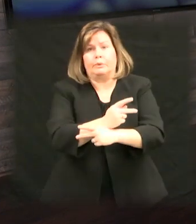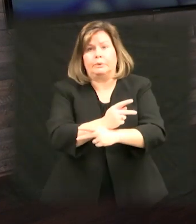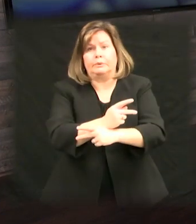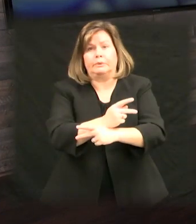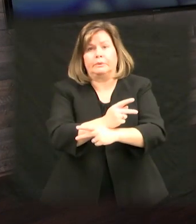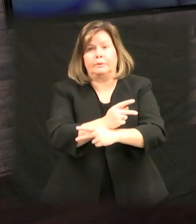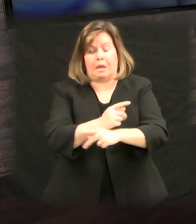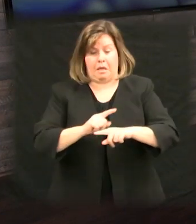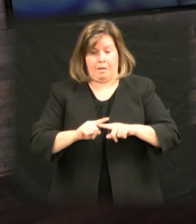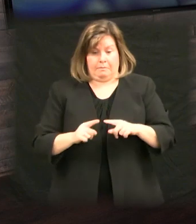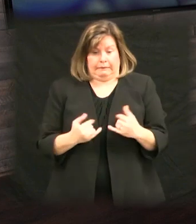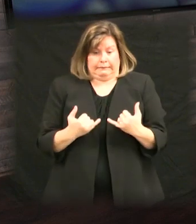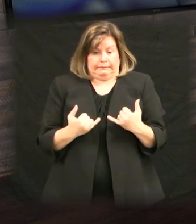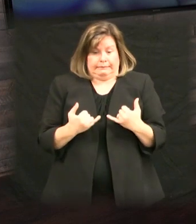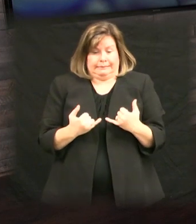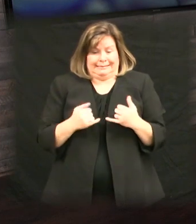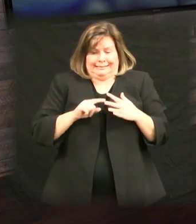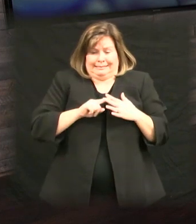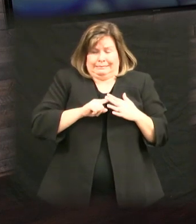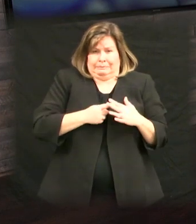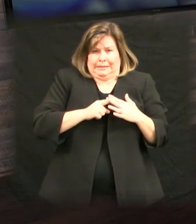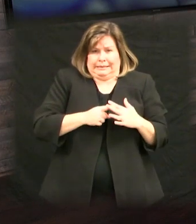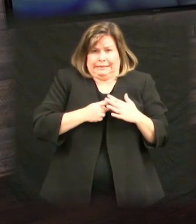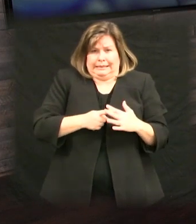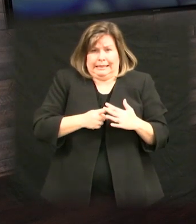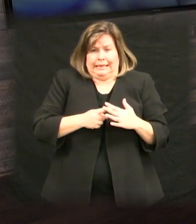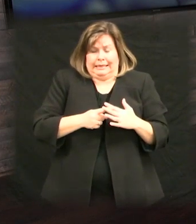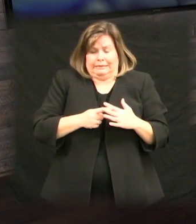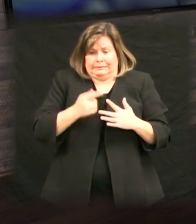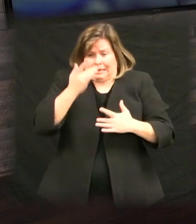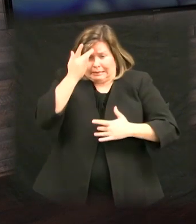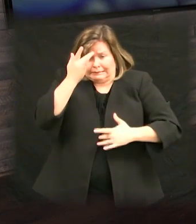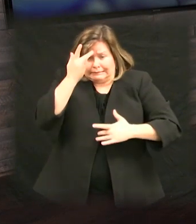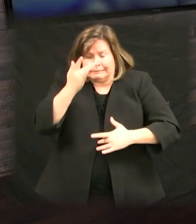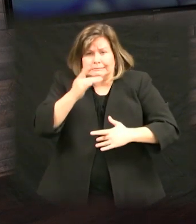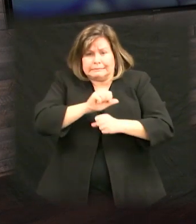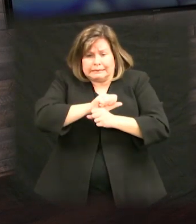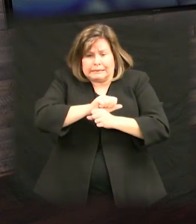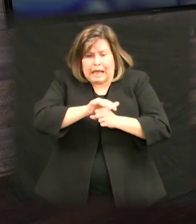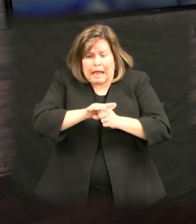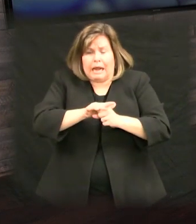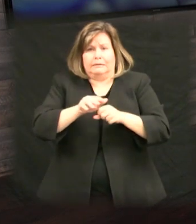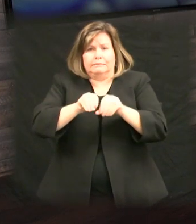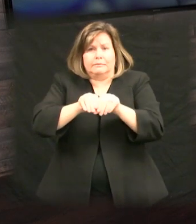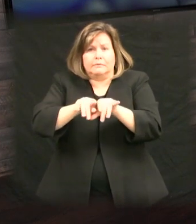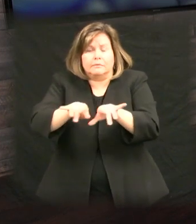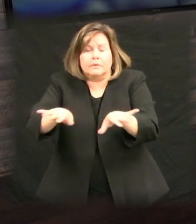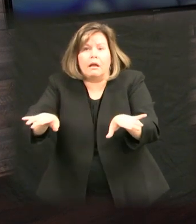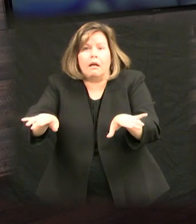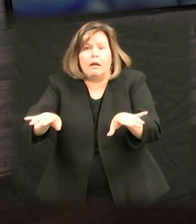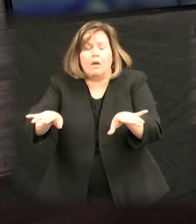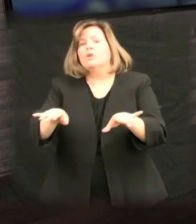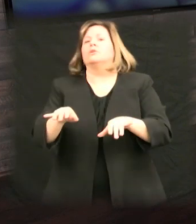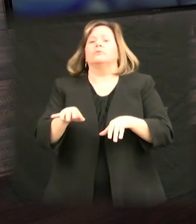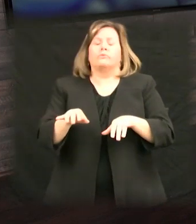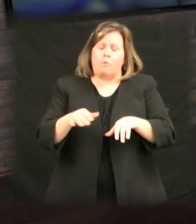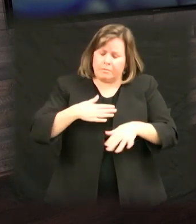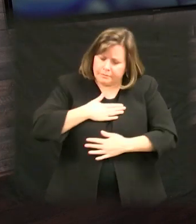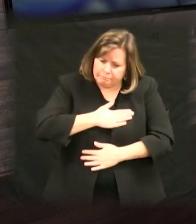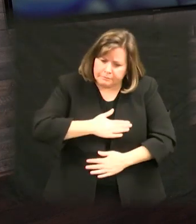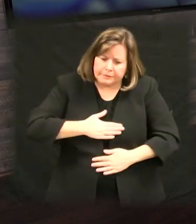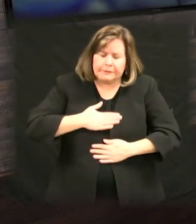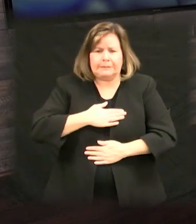but we're just in the early innings of this game. So I encourage you to please stay